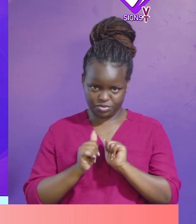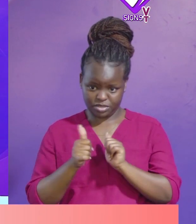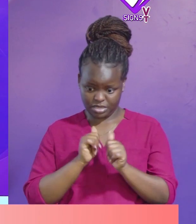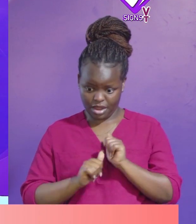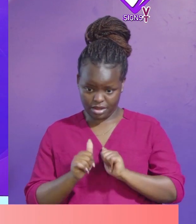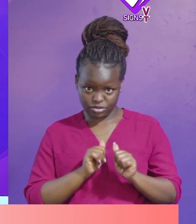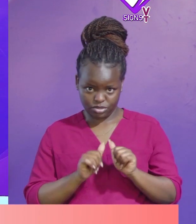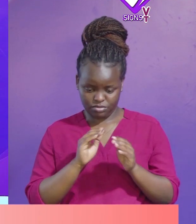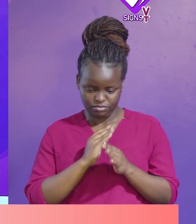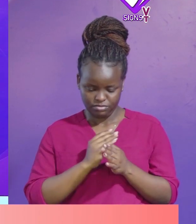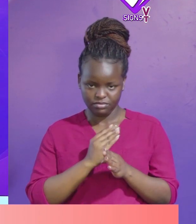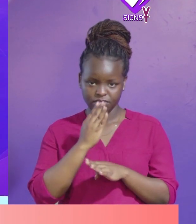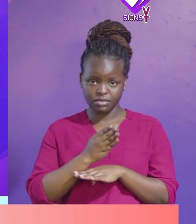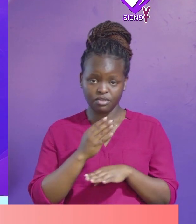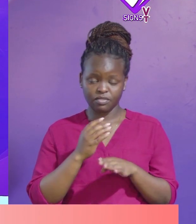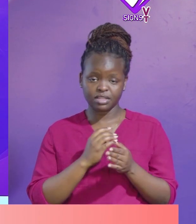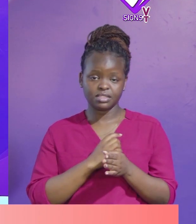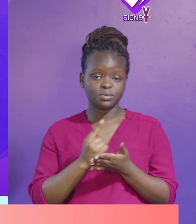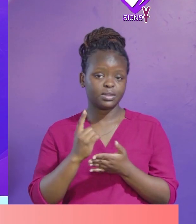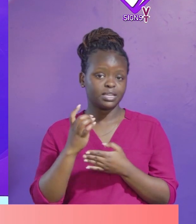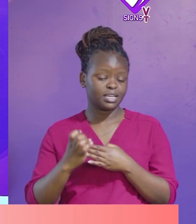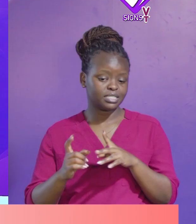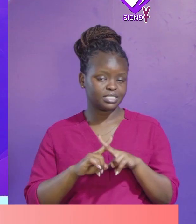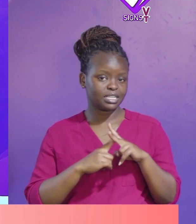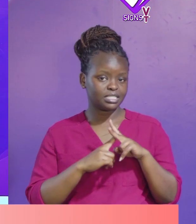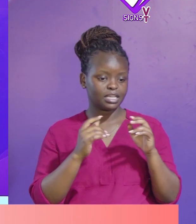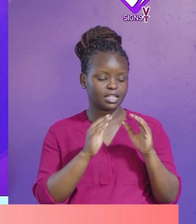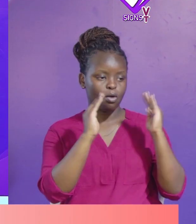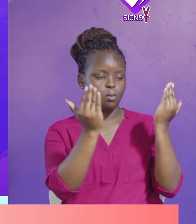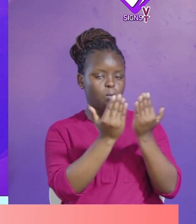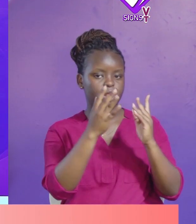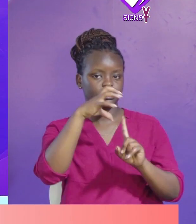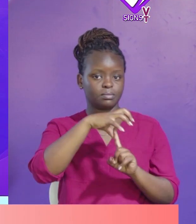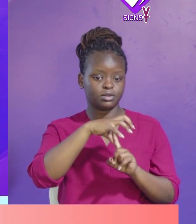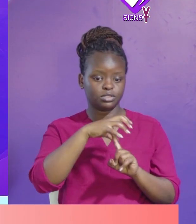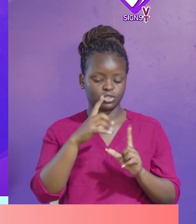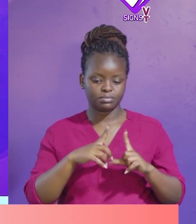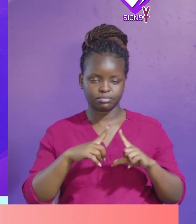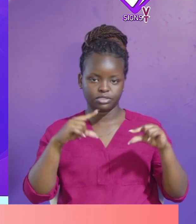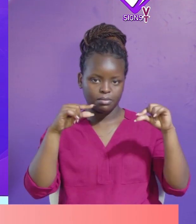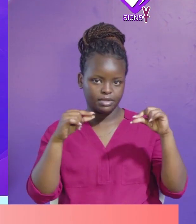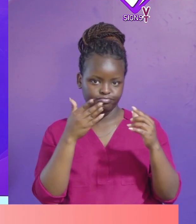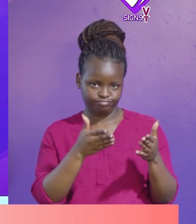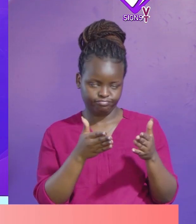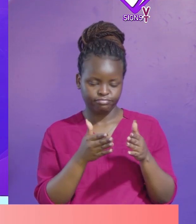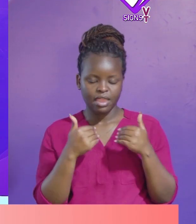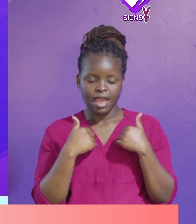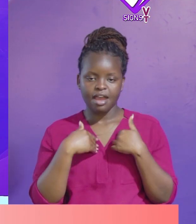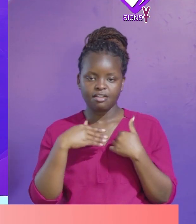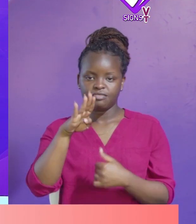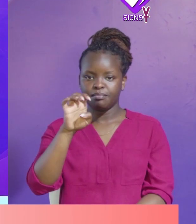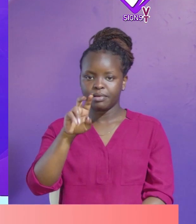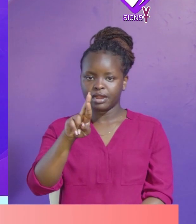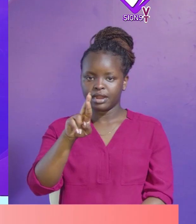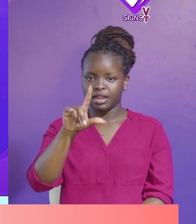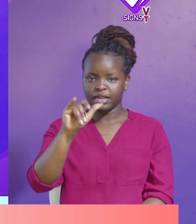weekend, starting with the World Championship that was held in Tokyo, Japan, and also we have the Berlin Marathon.